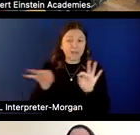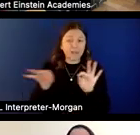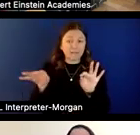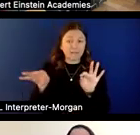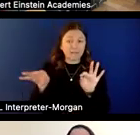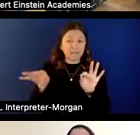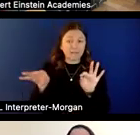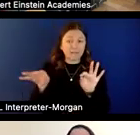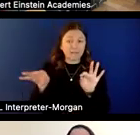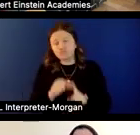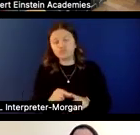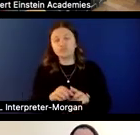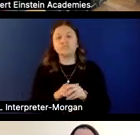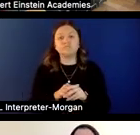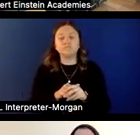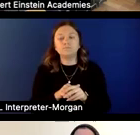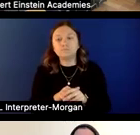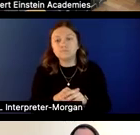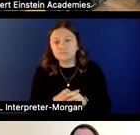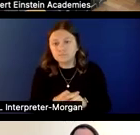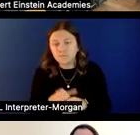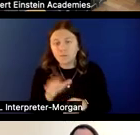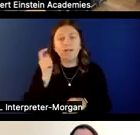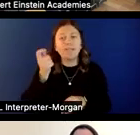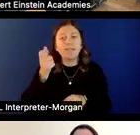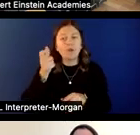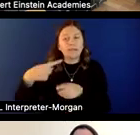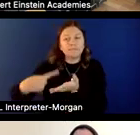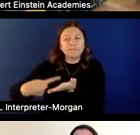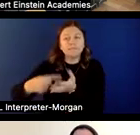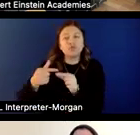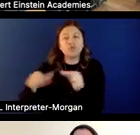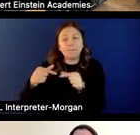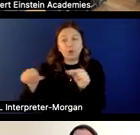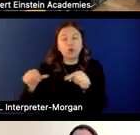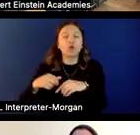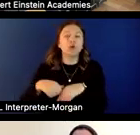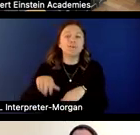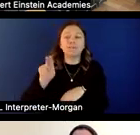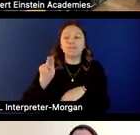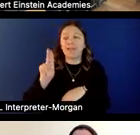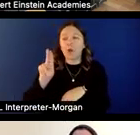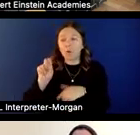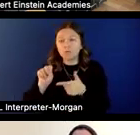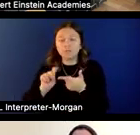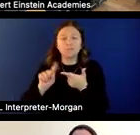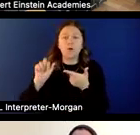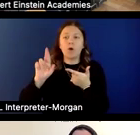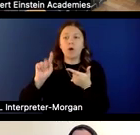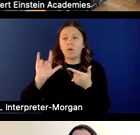We're going to go a little bit into grammar, talk about nouns and articles, conjugating verbs, and then some